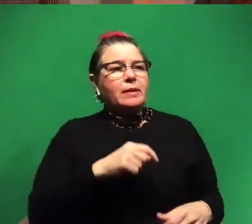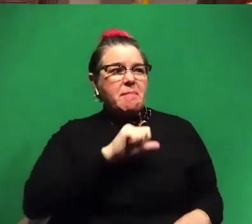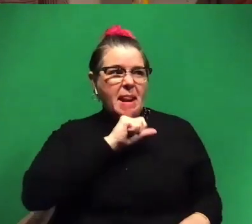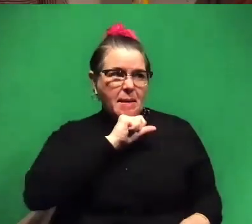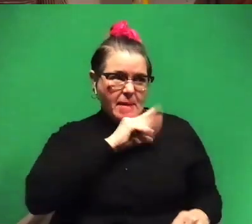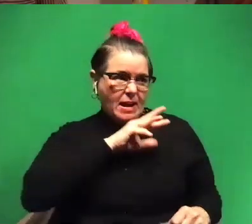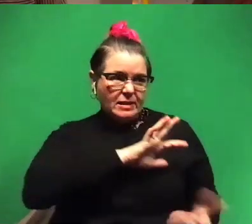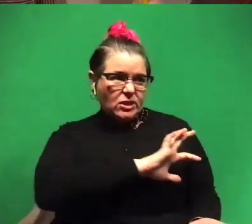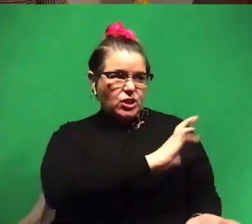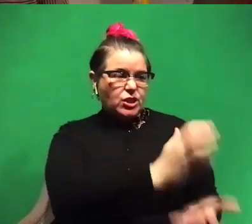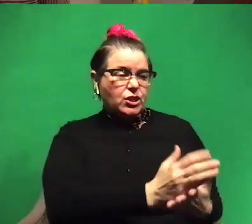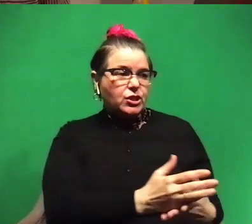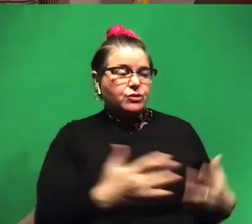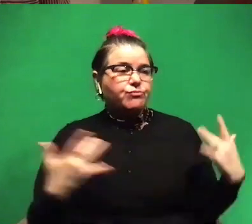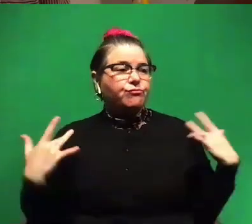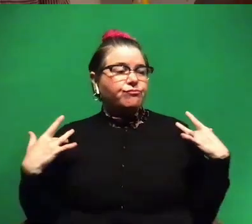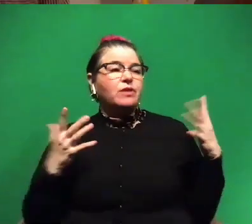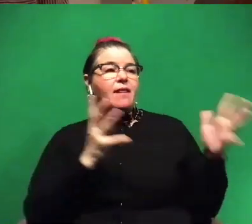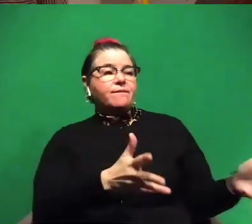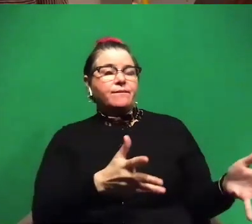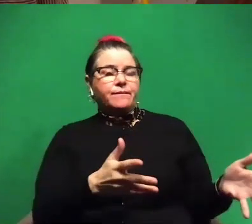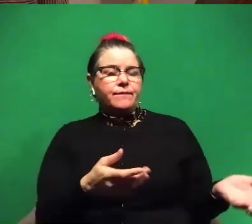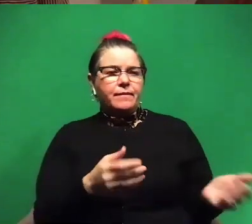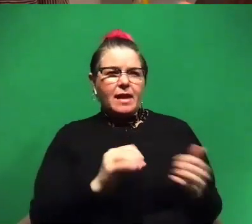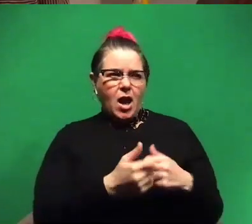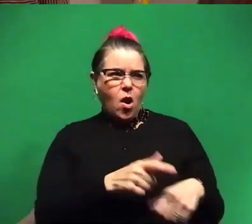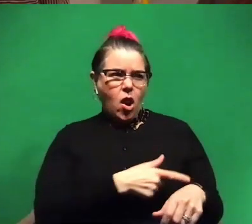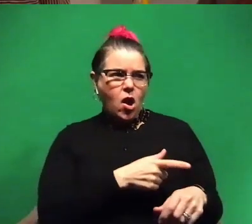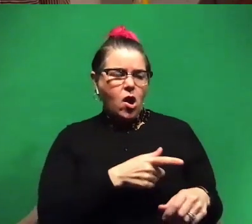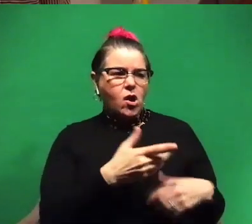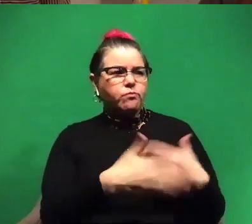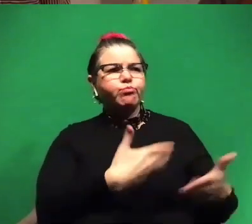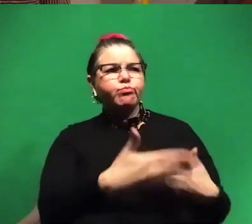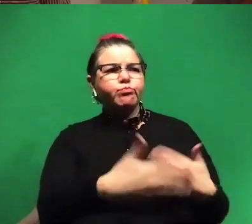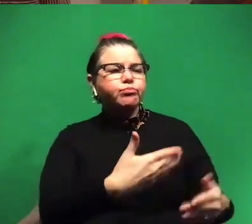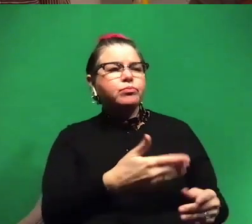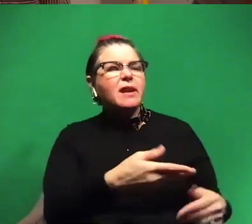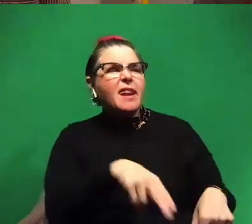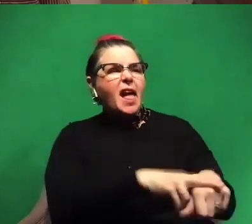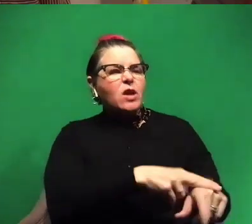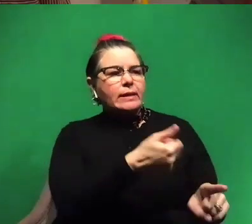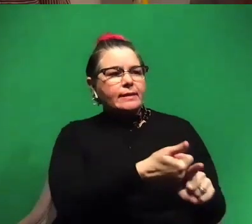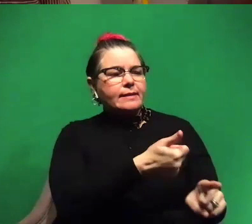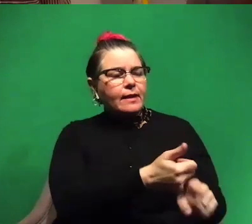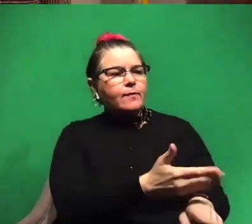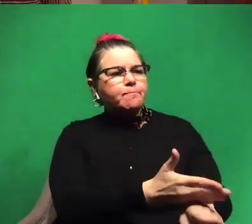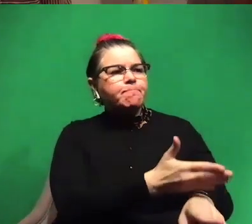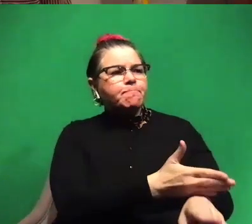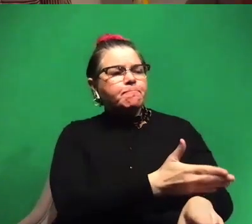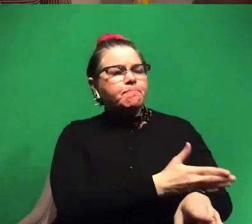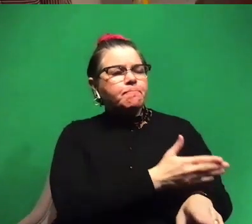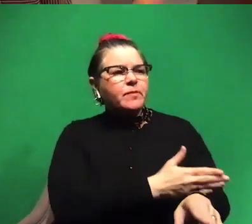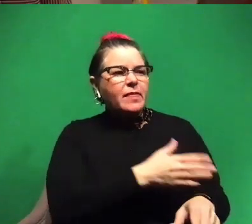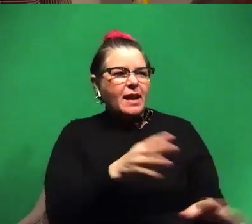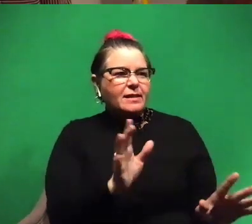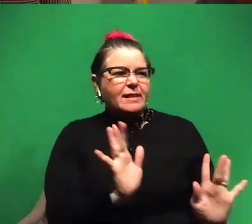effectively and then we don't do anything at all, like how long would it take naturally for those nasty areas to